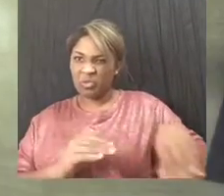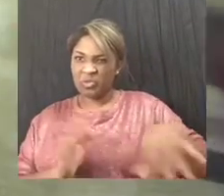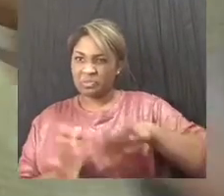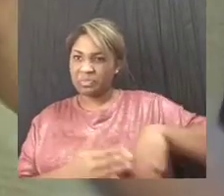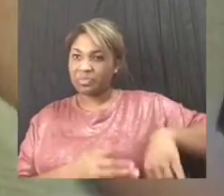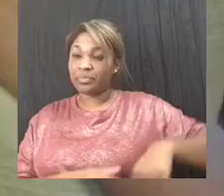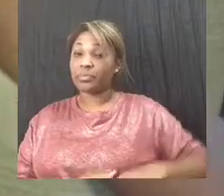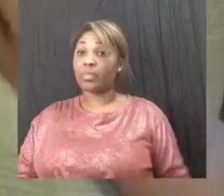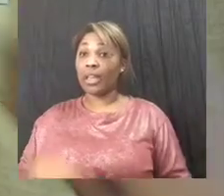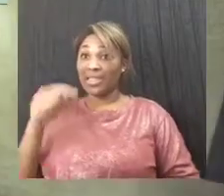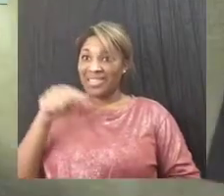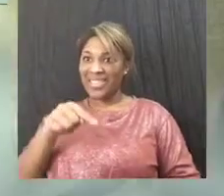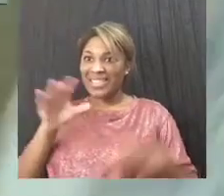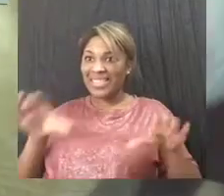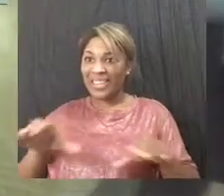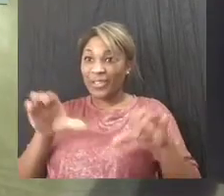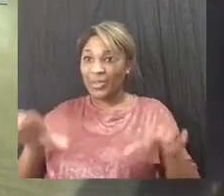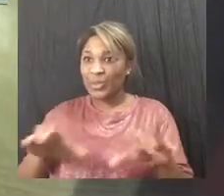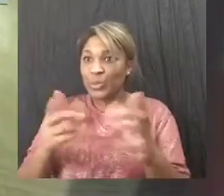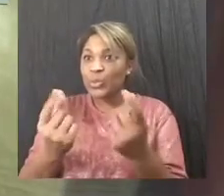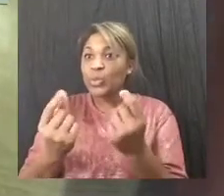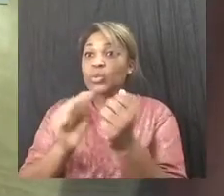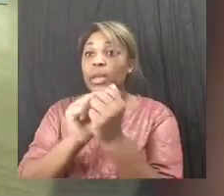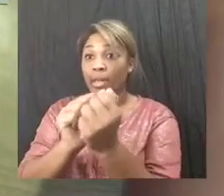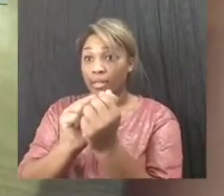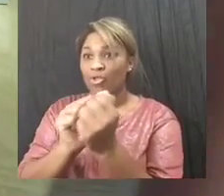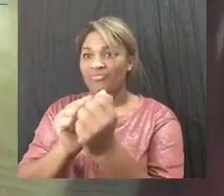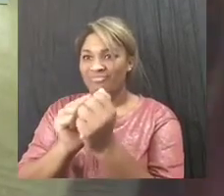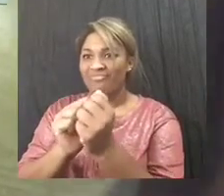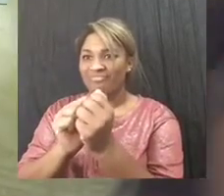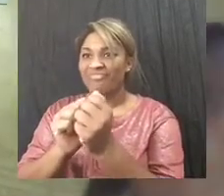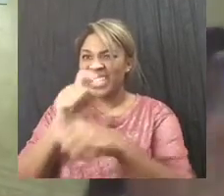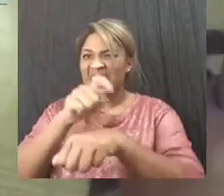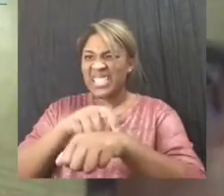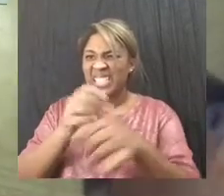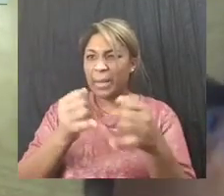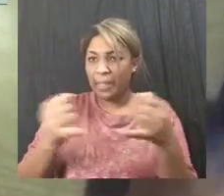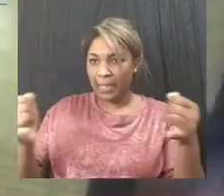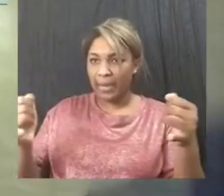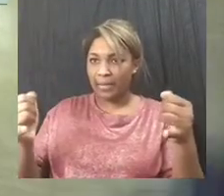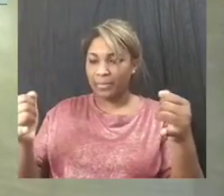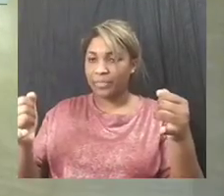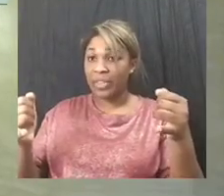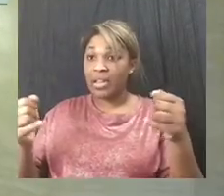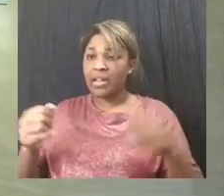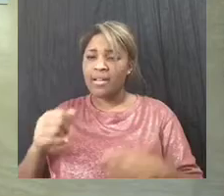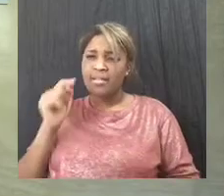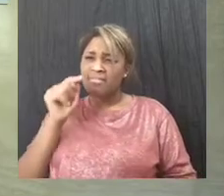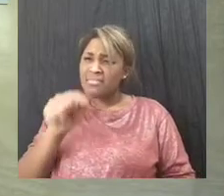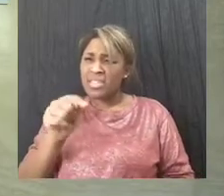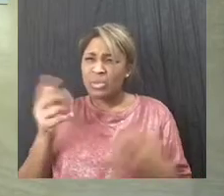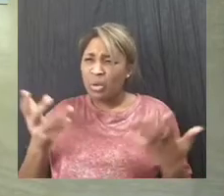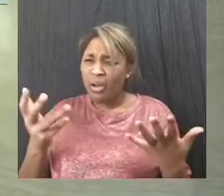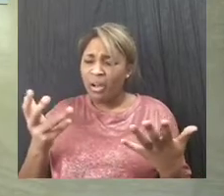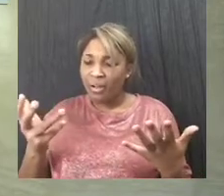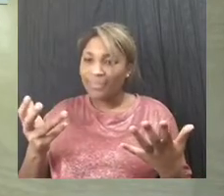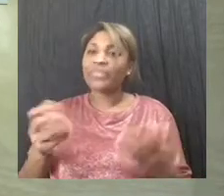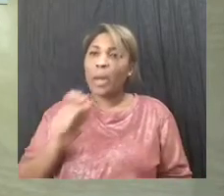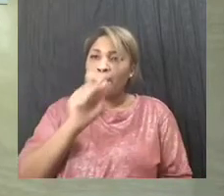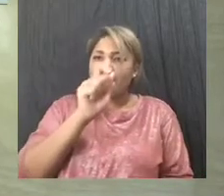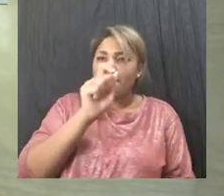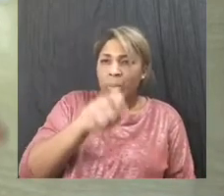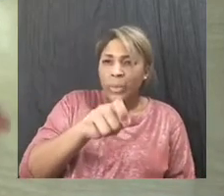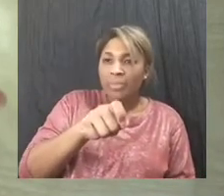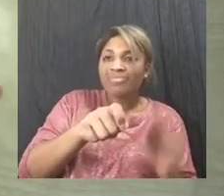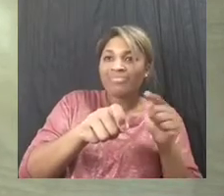This is an activity that we're going to do together, and it's a timeline. A timeline marks when things